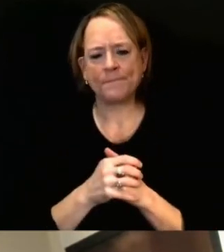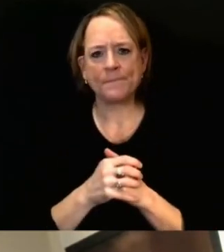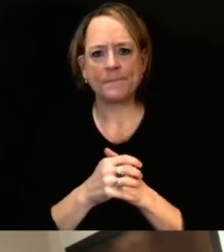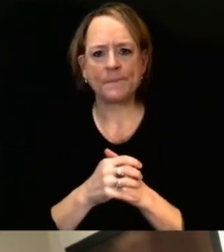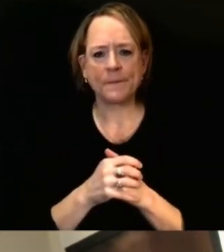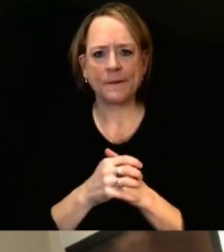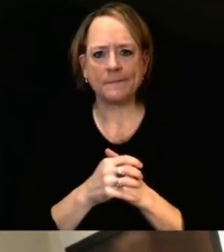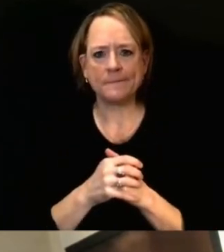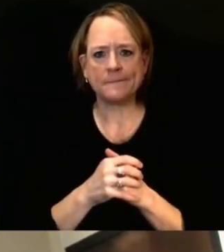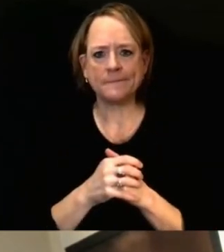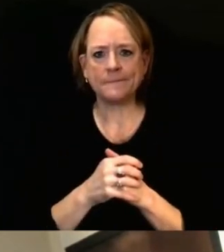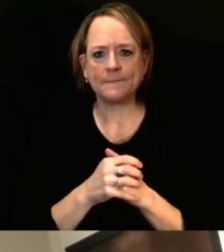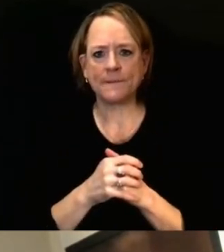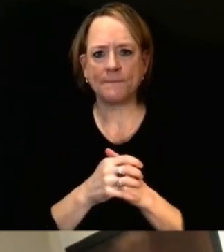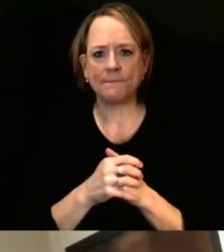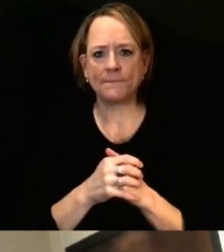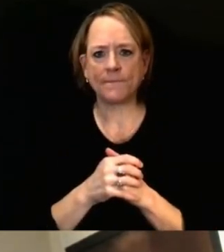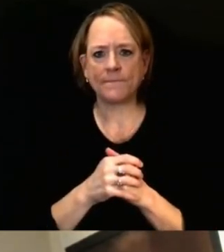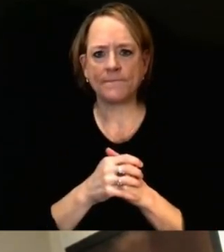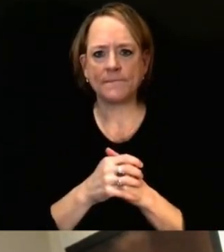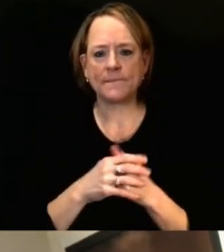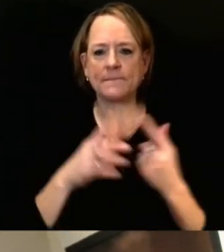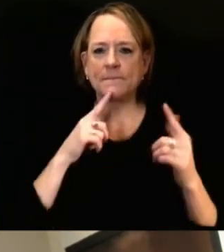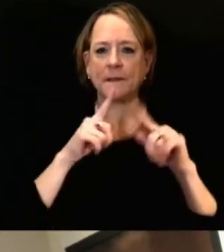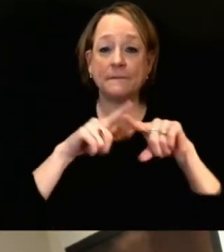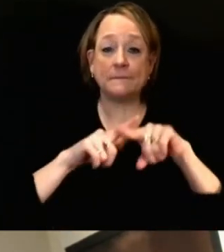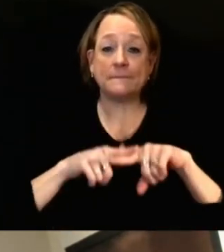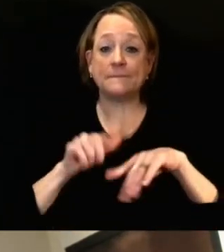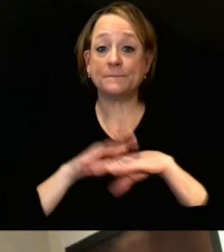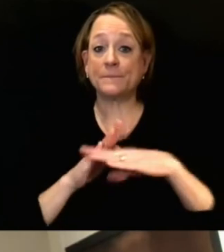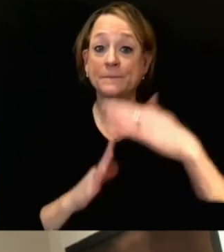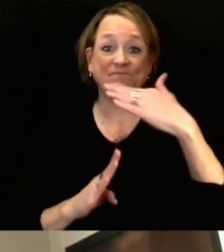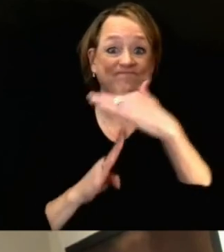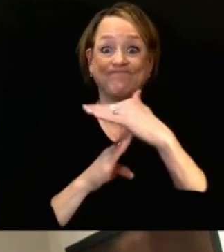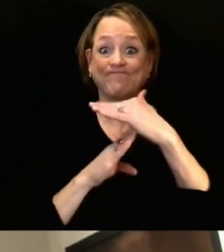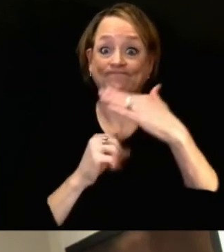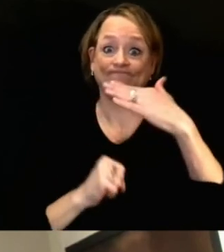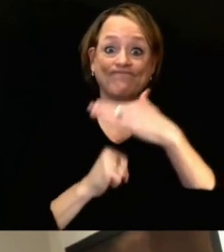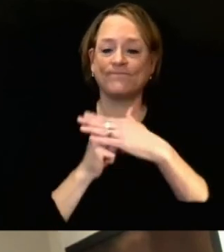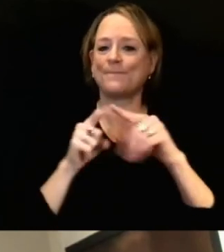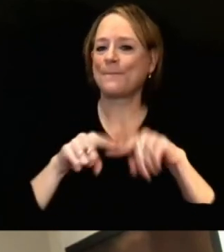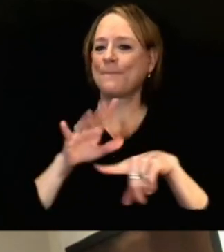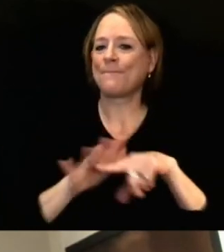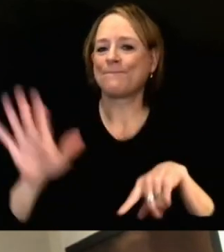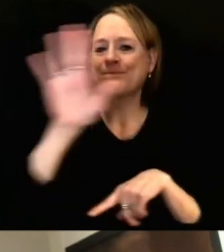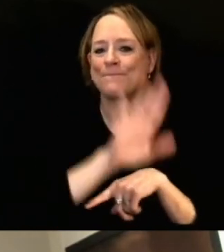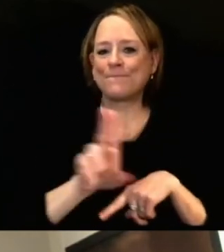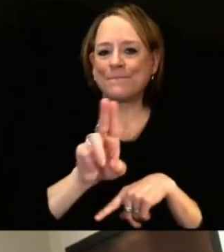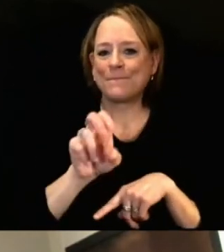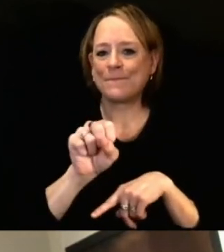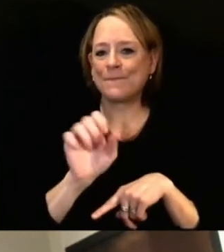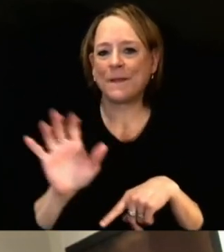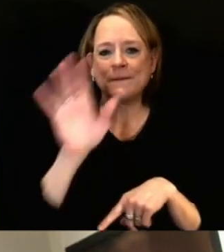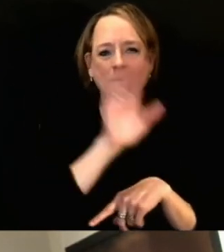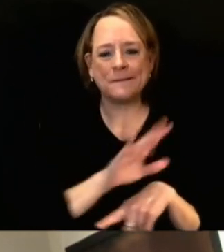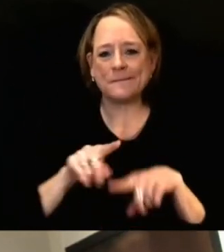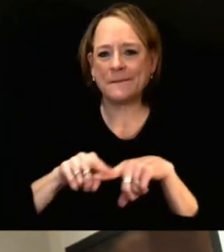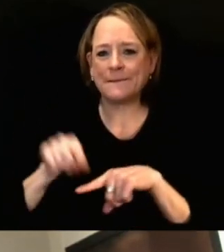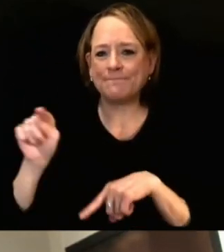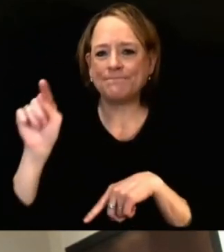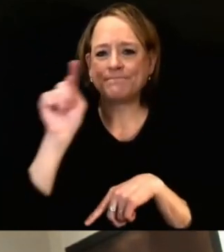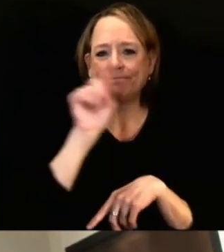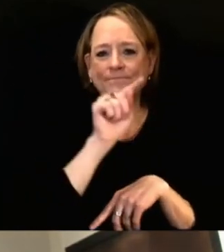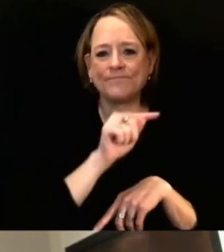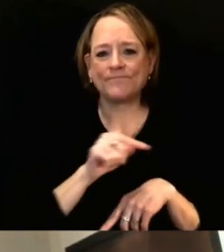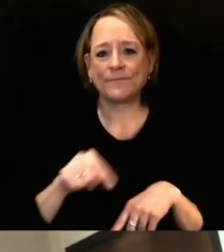us, we'd love to see tomorrow be lower, and for today to have been the peak and see less and less in the